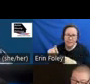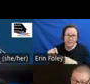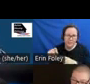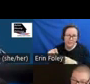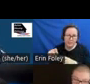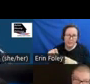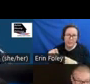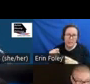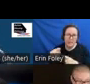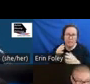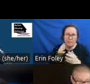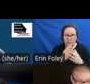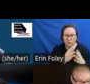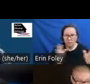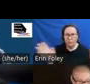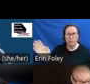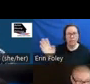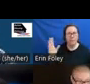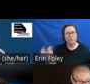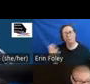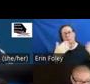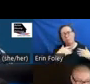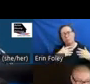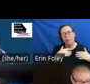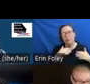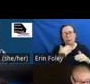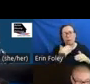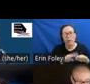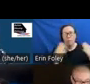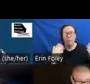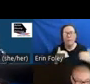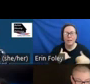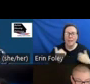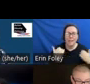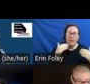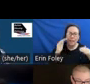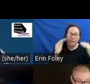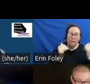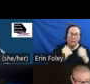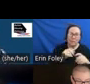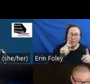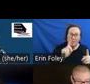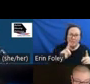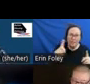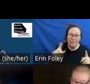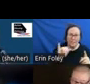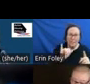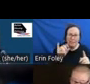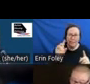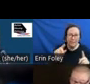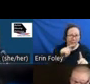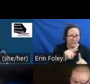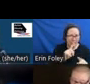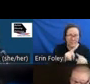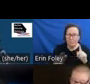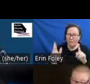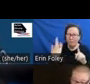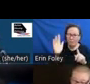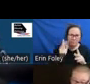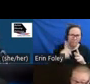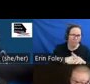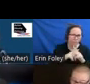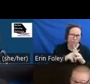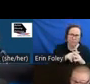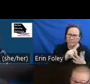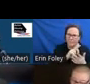been generalized to the population of younger adults with developmental disabilities. But it was originally, again, designed